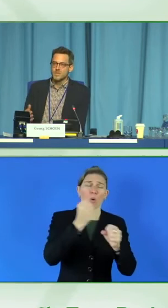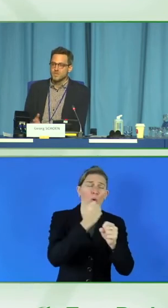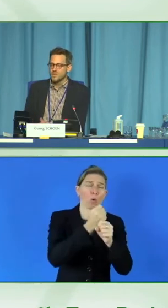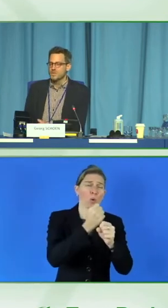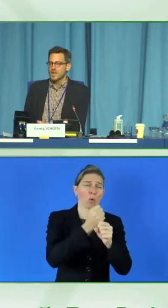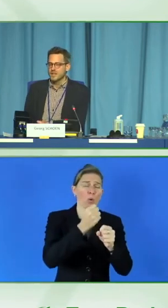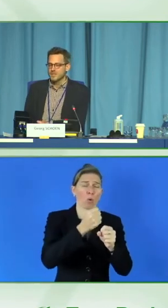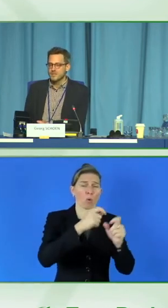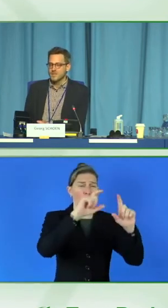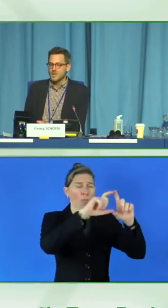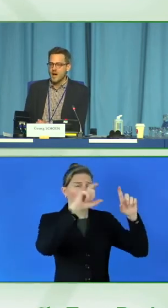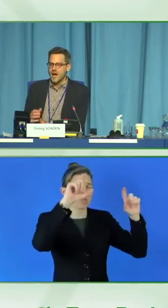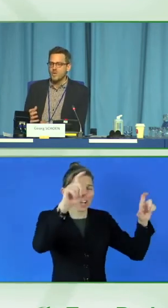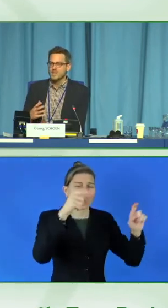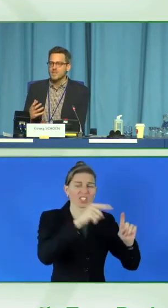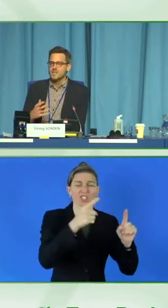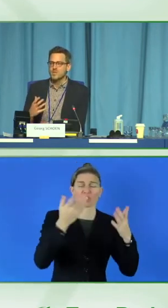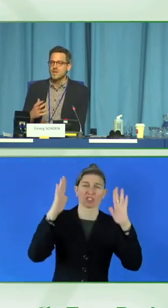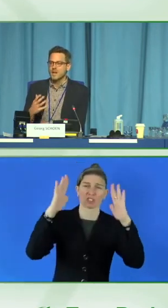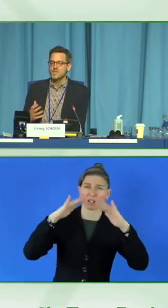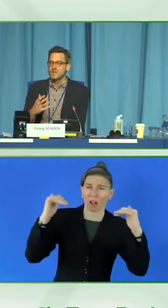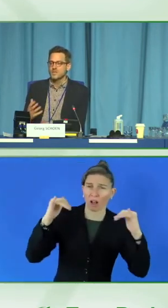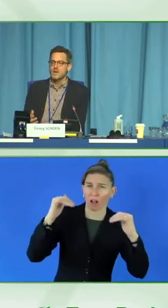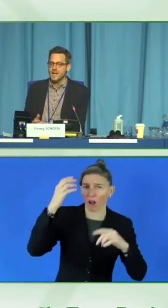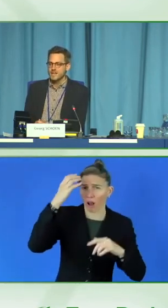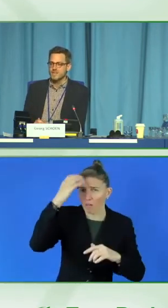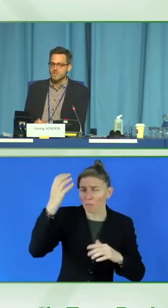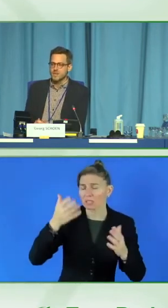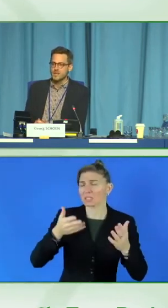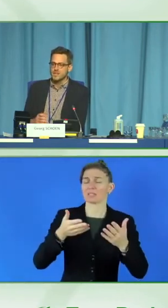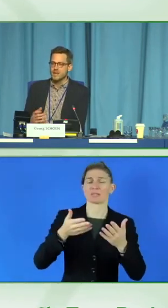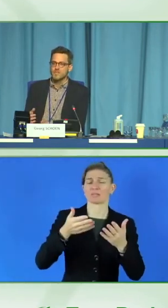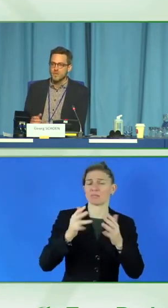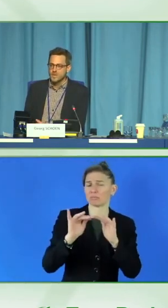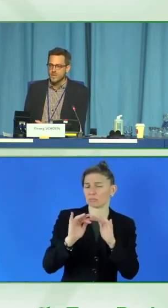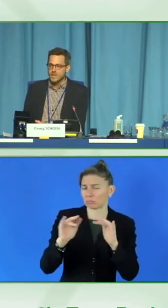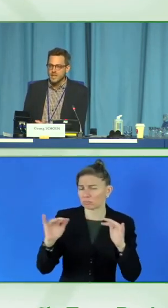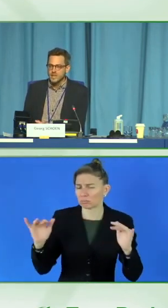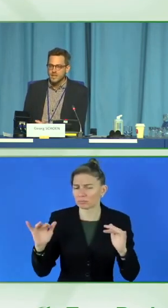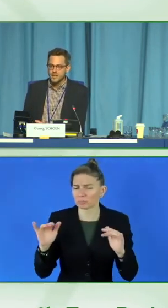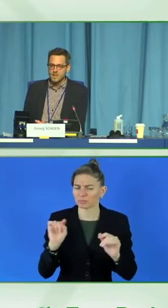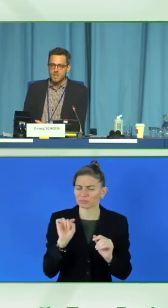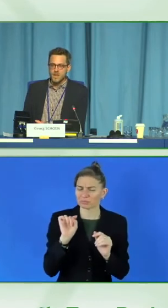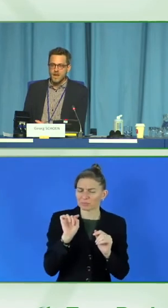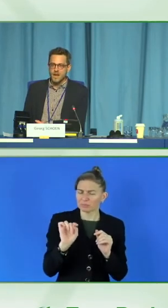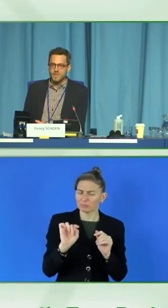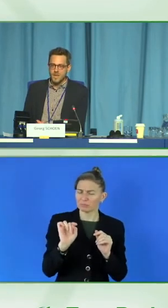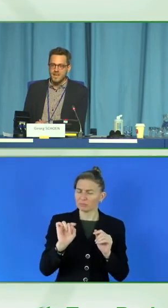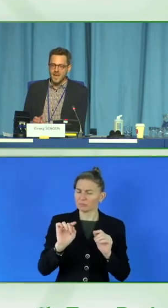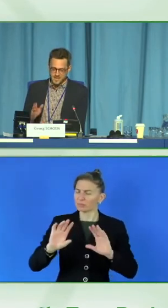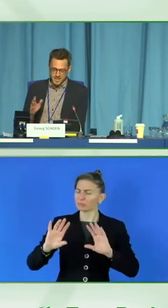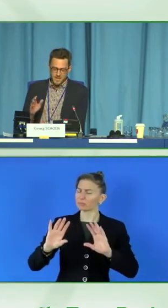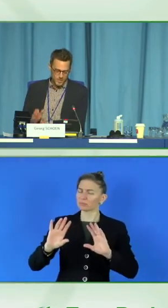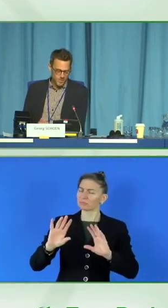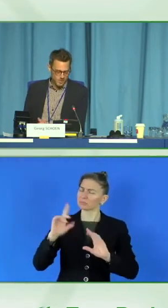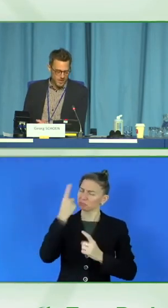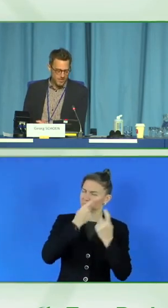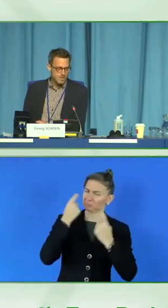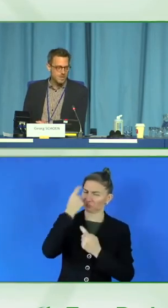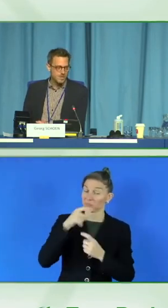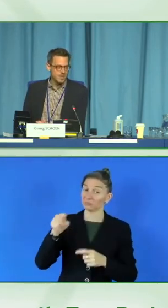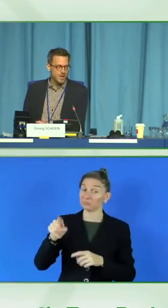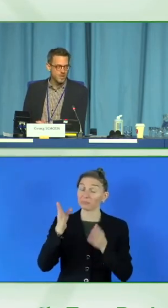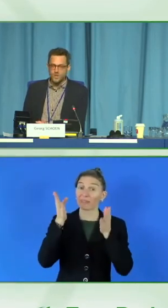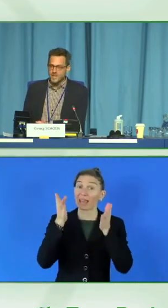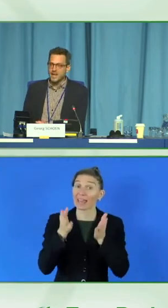to hear from your perspective, you know, how this new culture of collective impact is unfolding in India. And I think you also